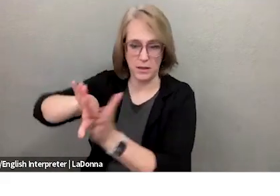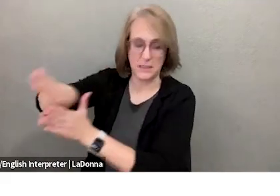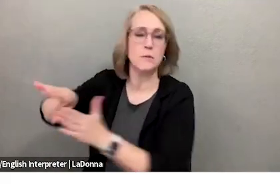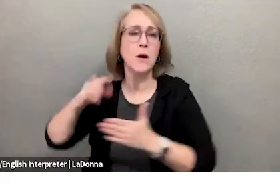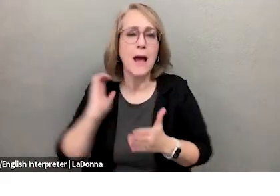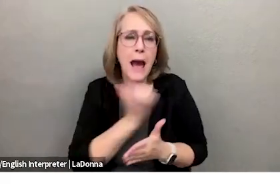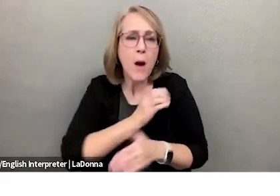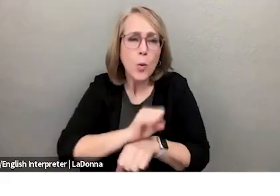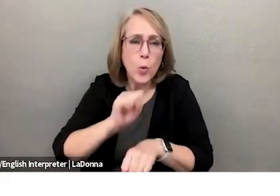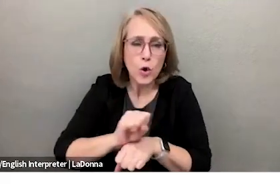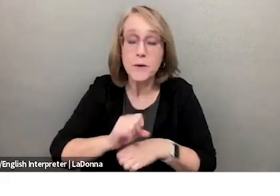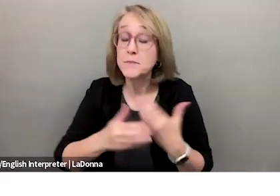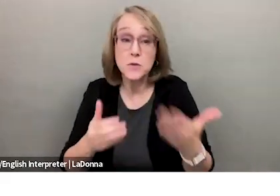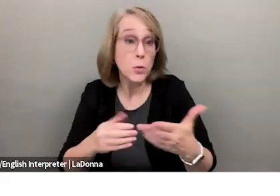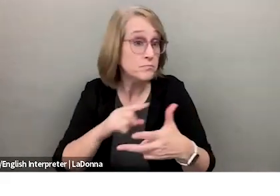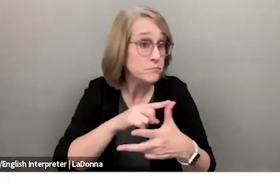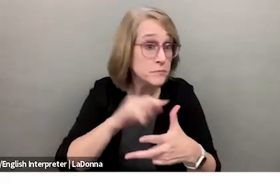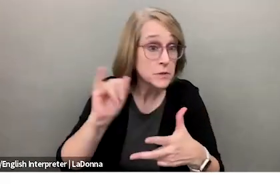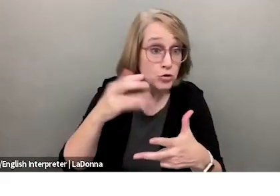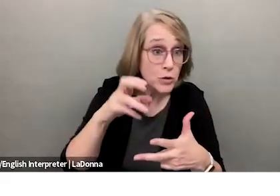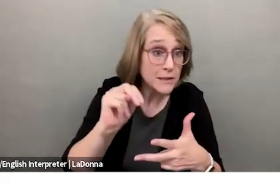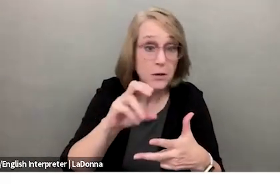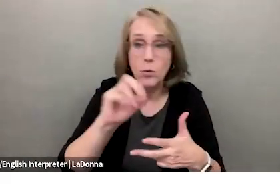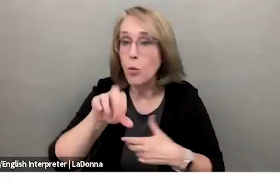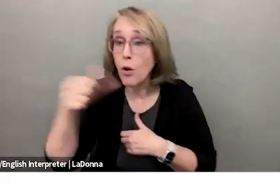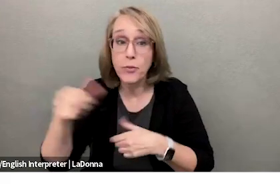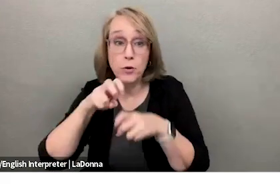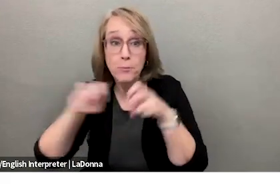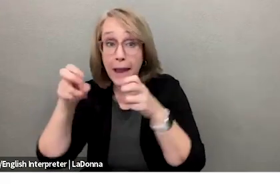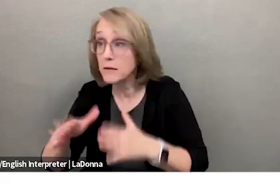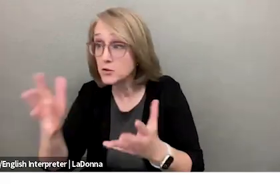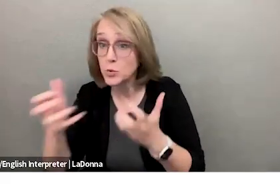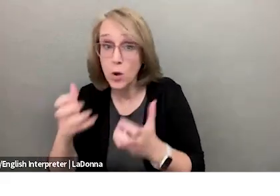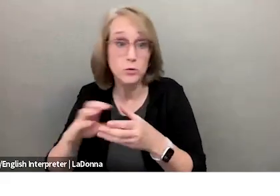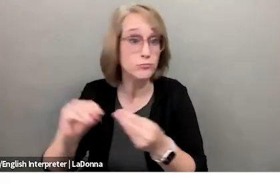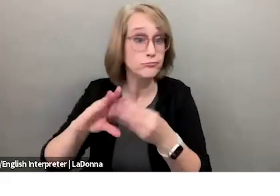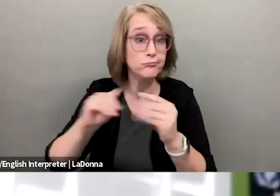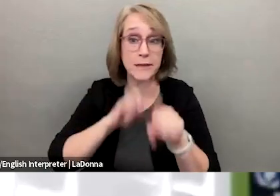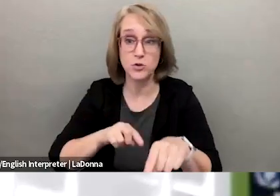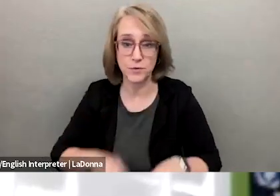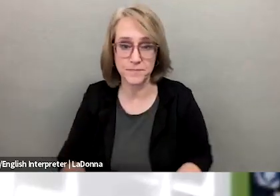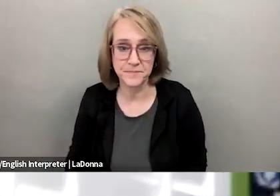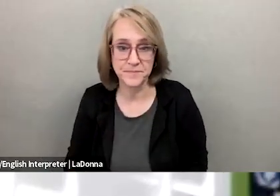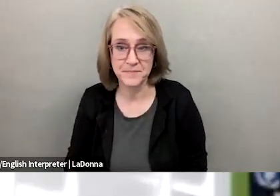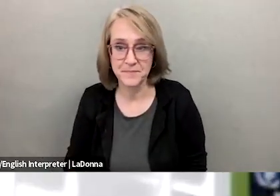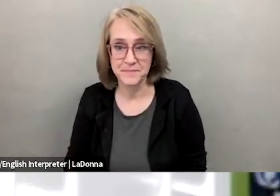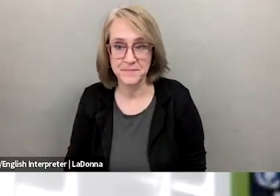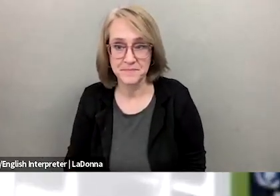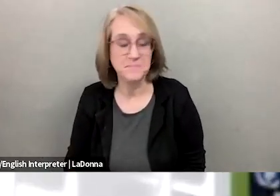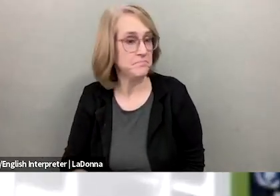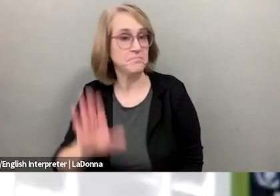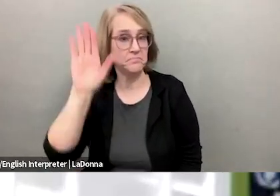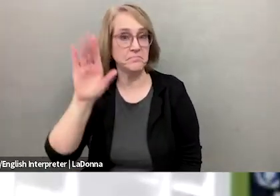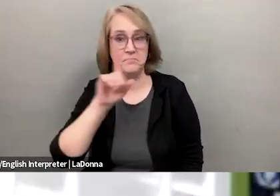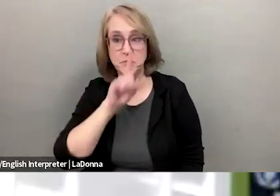see which panelists, Jason, yourself, or others, if you want to take that as a lead. Sure, I'm happy to, and then welcome others